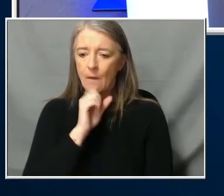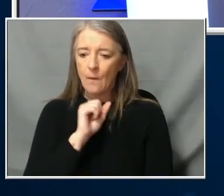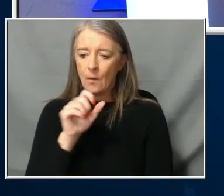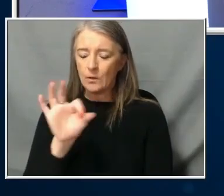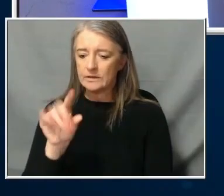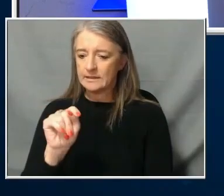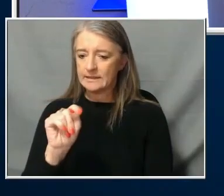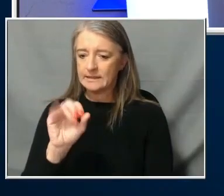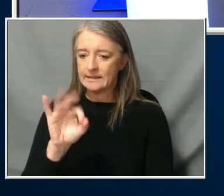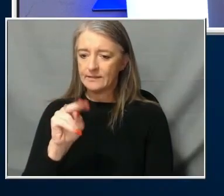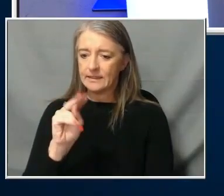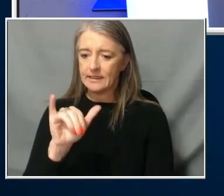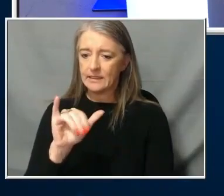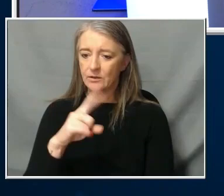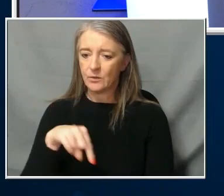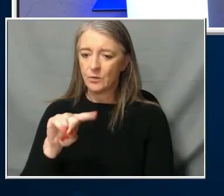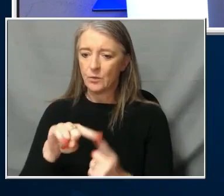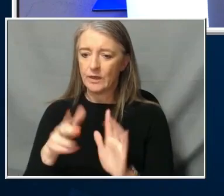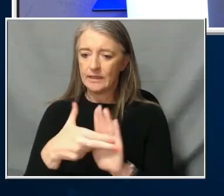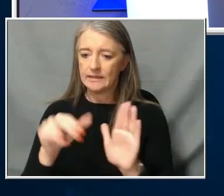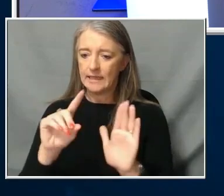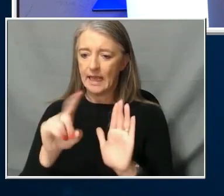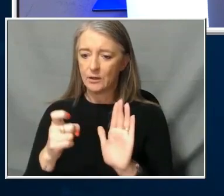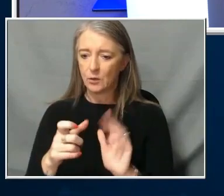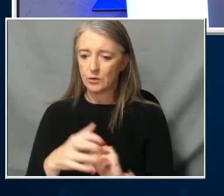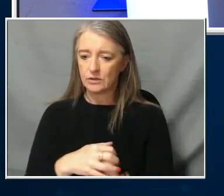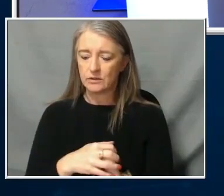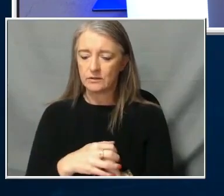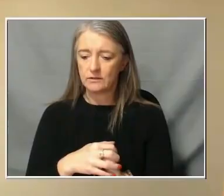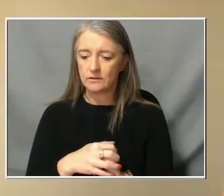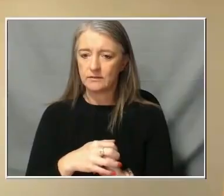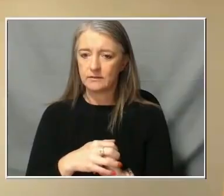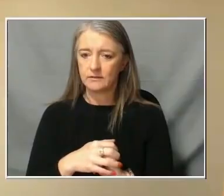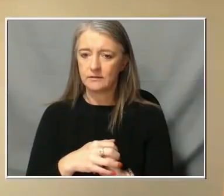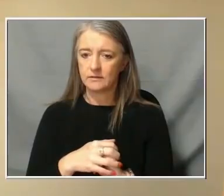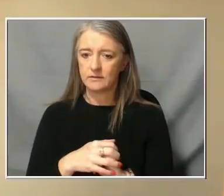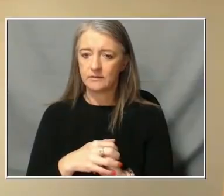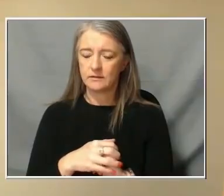were diagnosed? It was less than 2 months